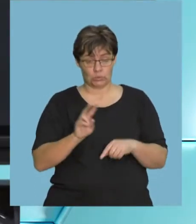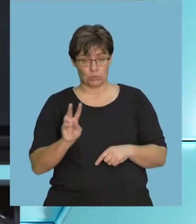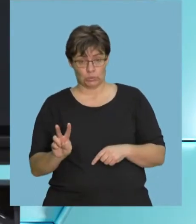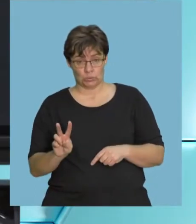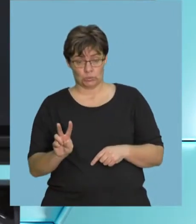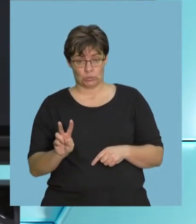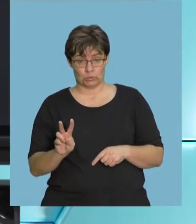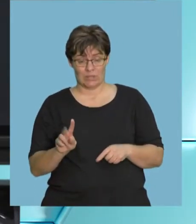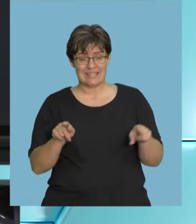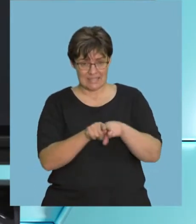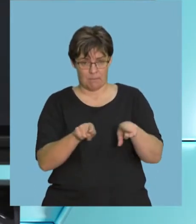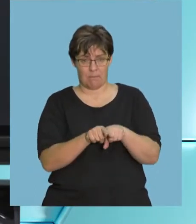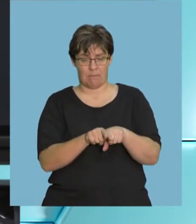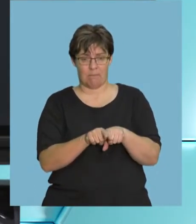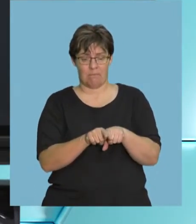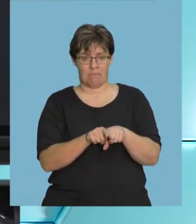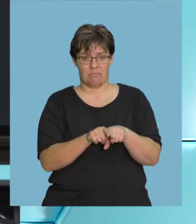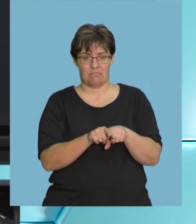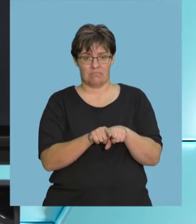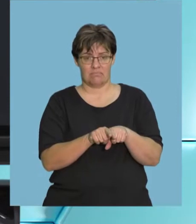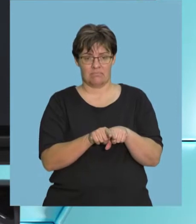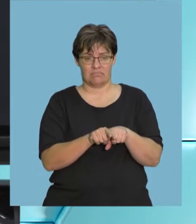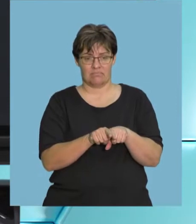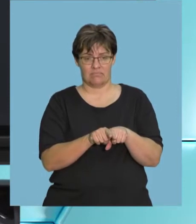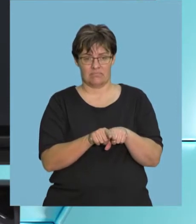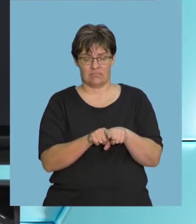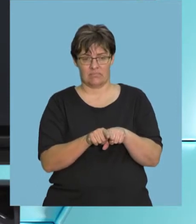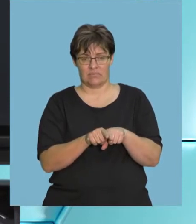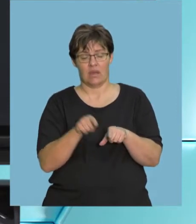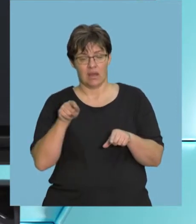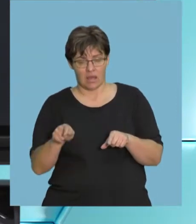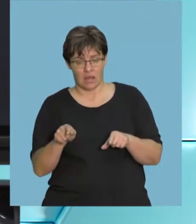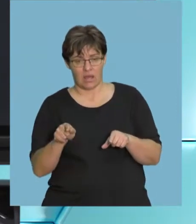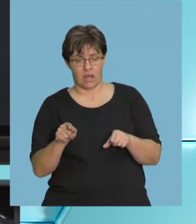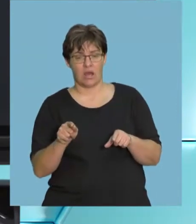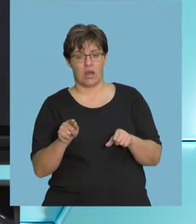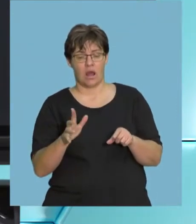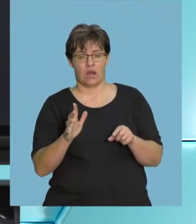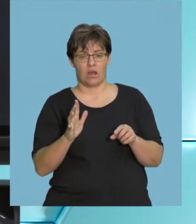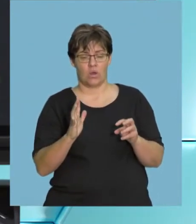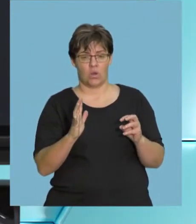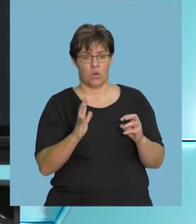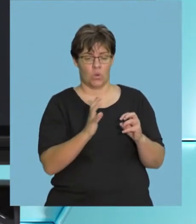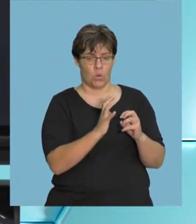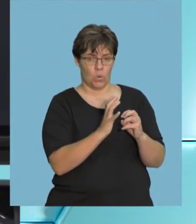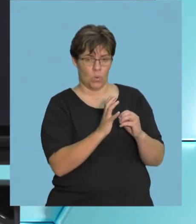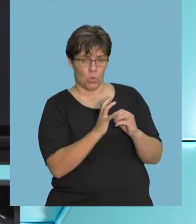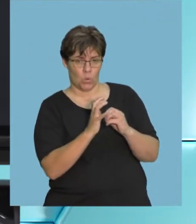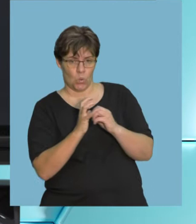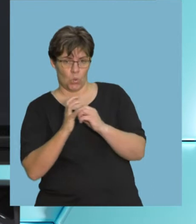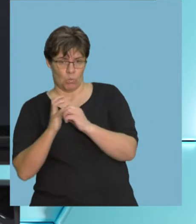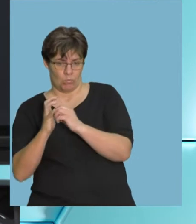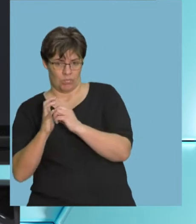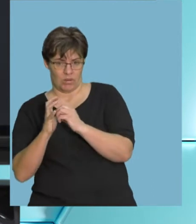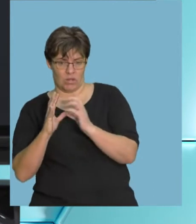magnet 1 on magnet 2 is equal to that of magnet 2 on magnet 1. So